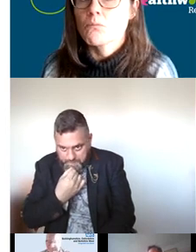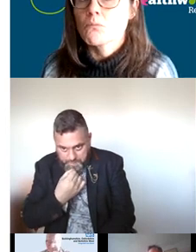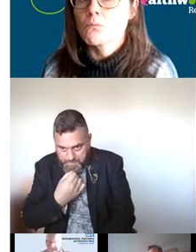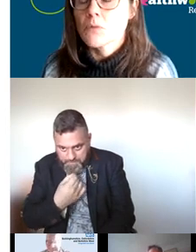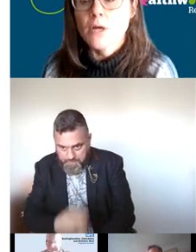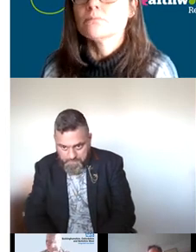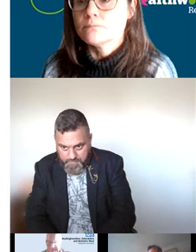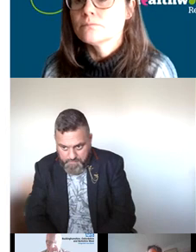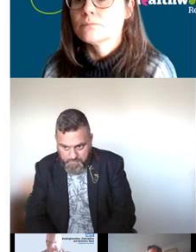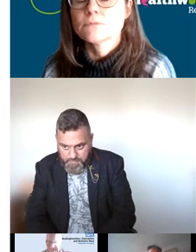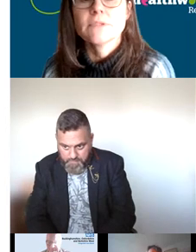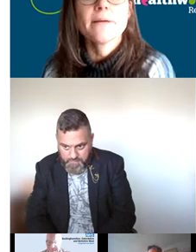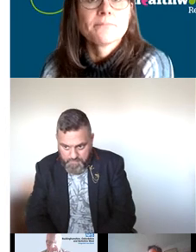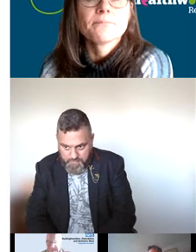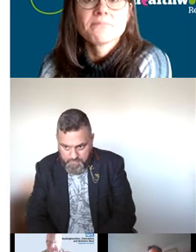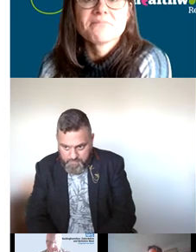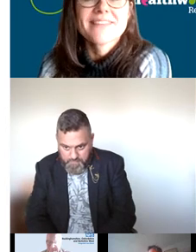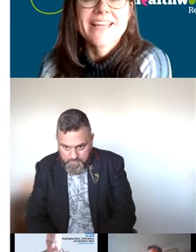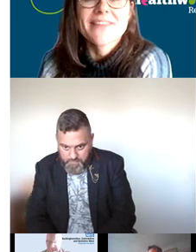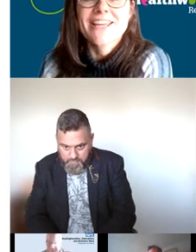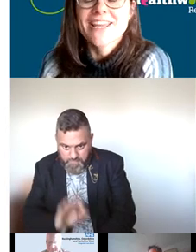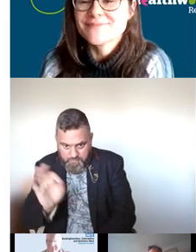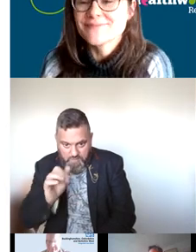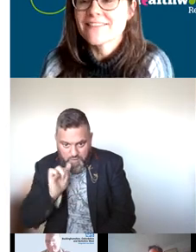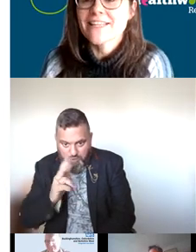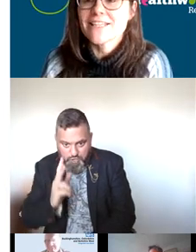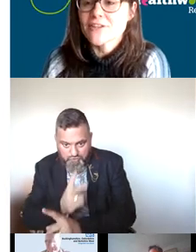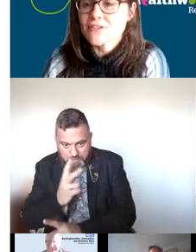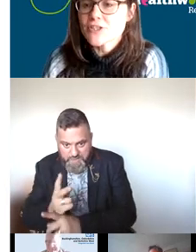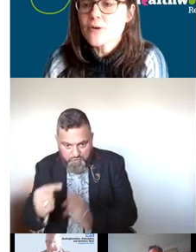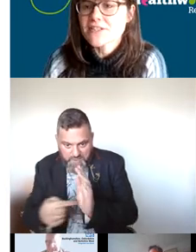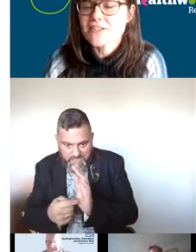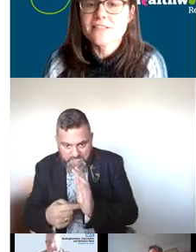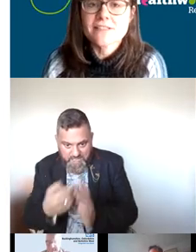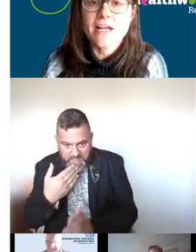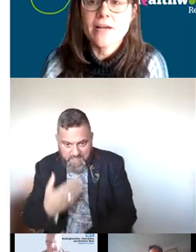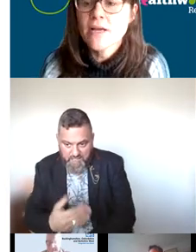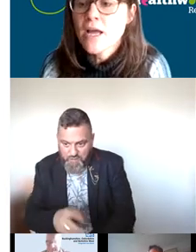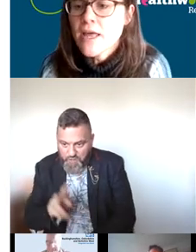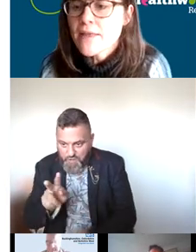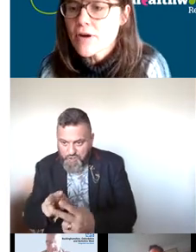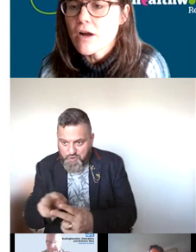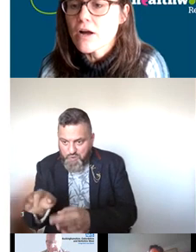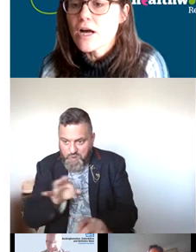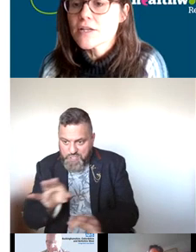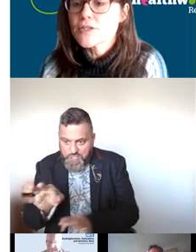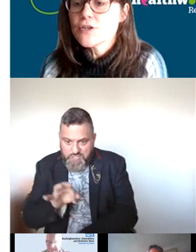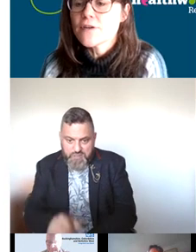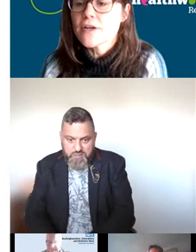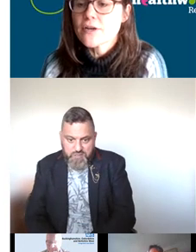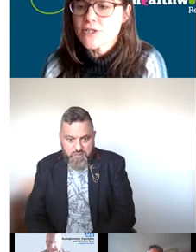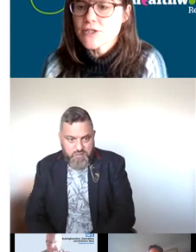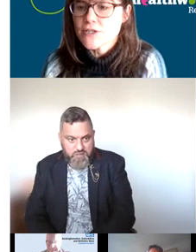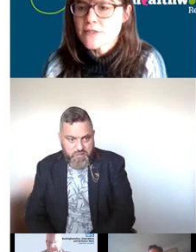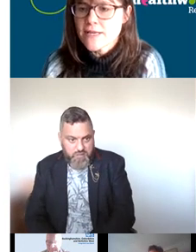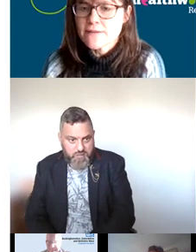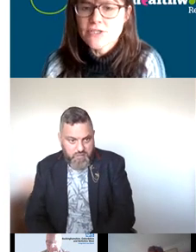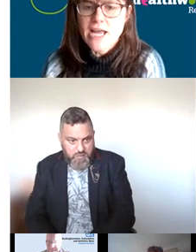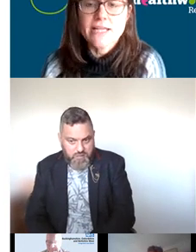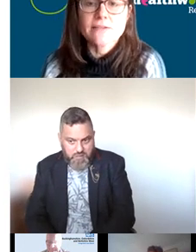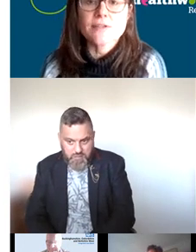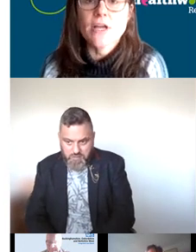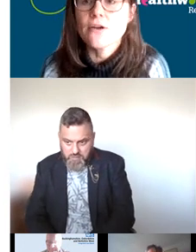Not from me. I think I'd only repeat things that Tracy said. Yeah, thank you. And thank you for the two questions. There are two further